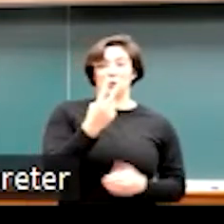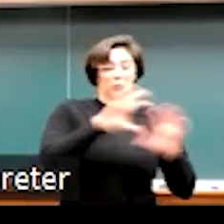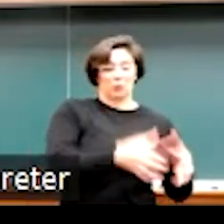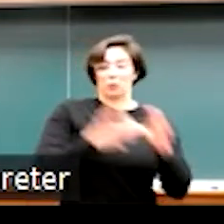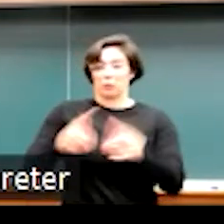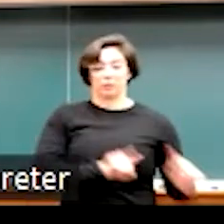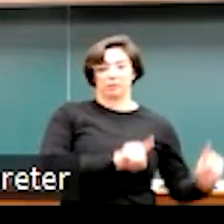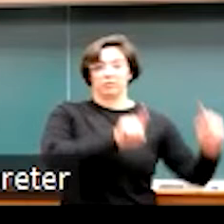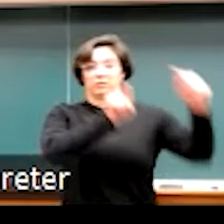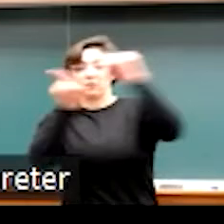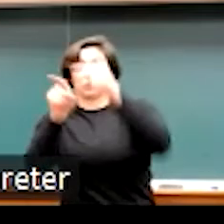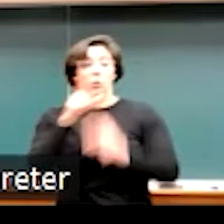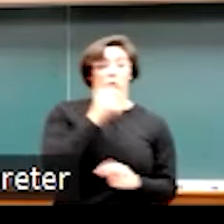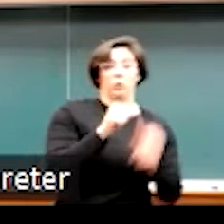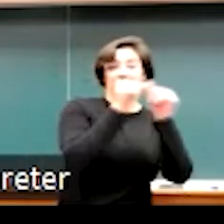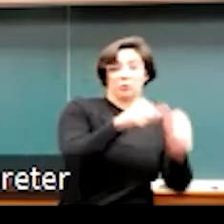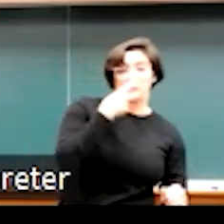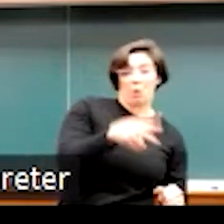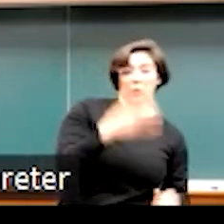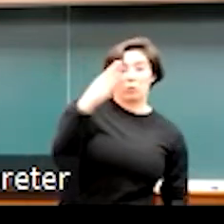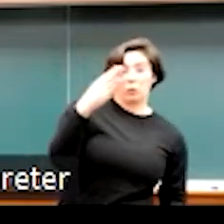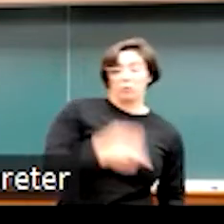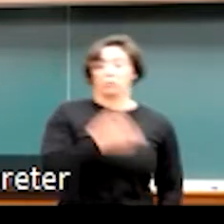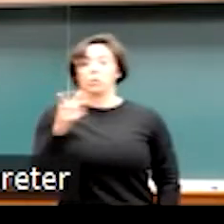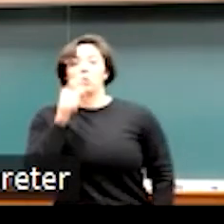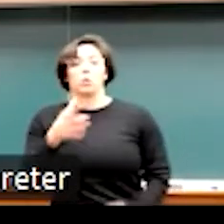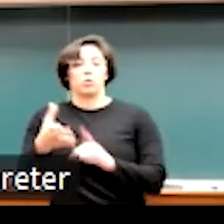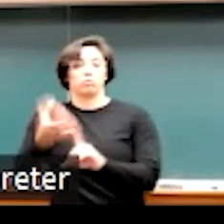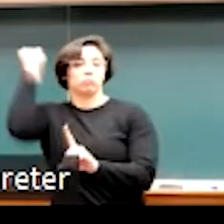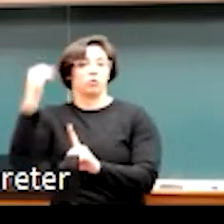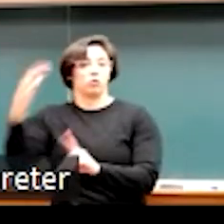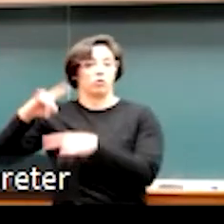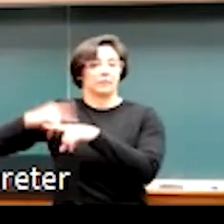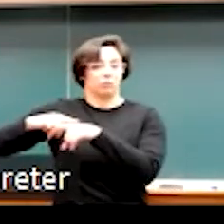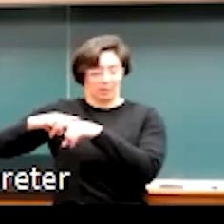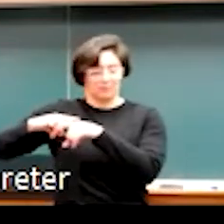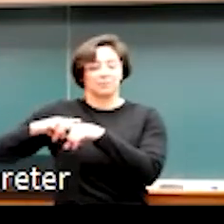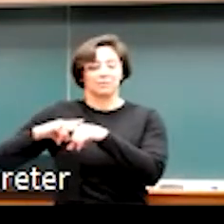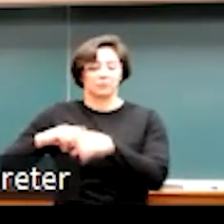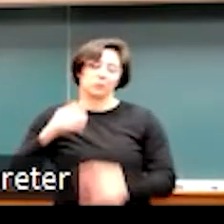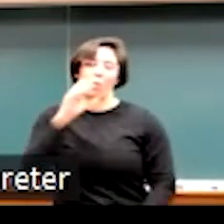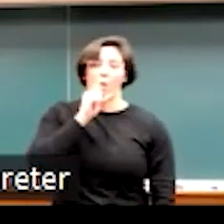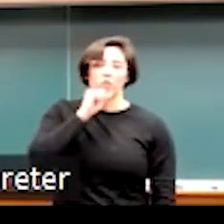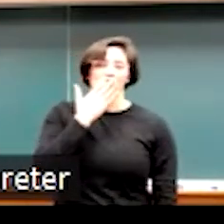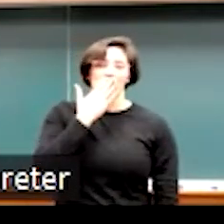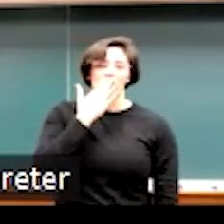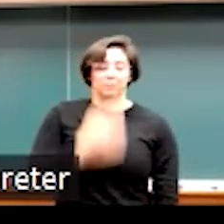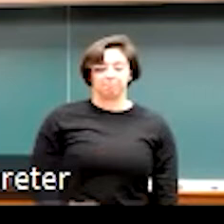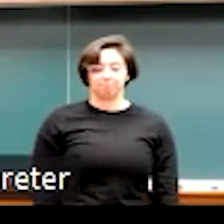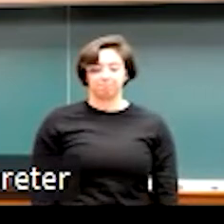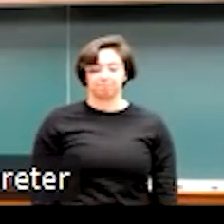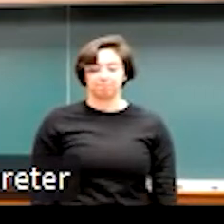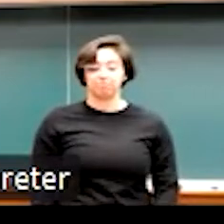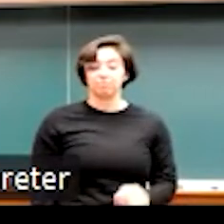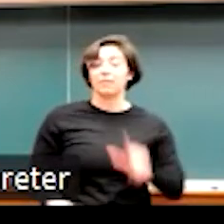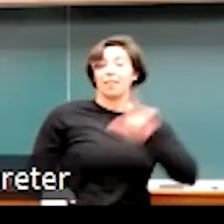the people who continued to smoke in blue and those who were deprived of nicotine in orange. And on the left